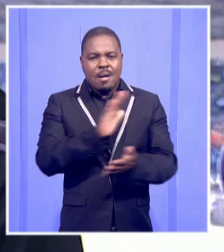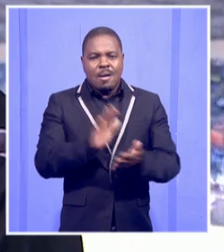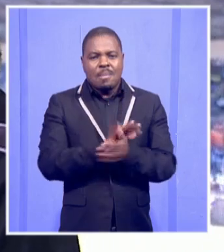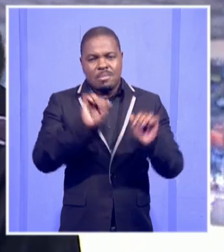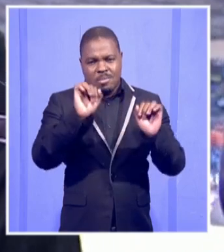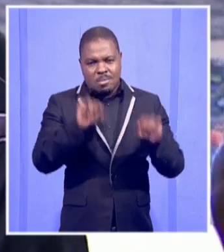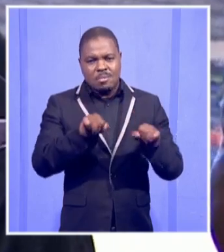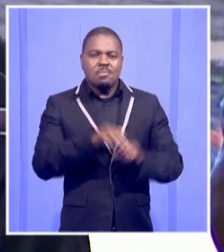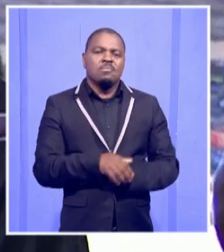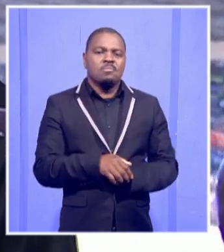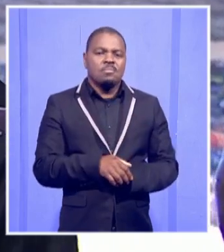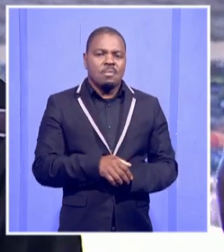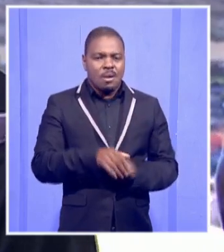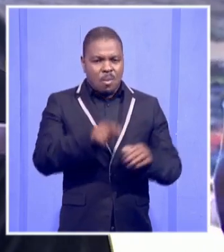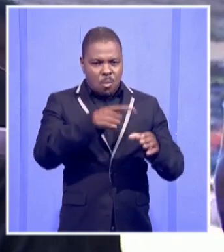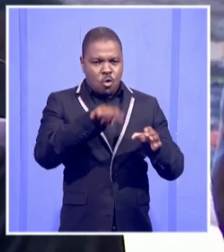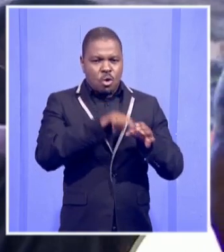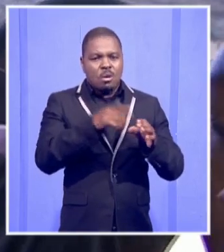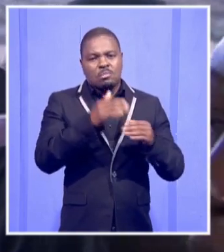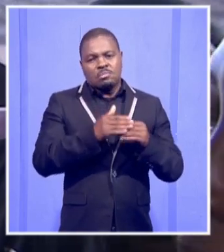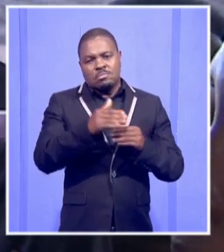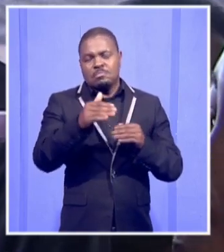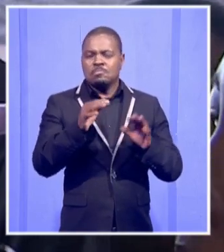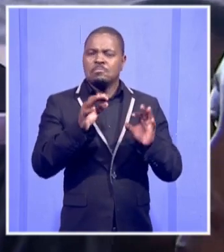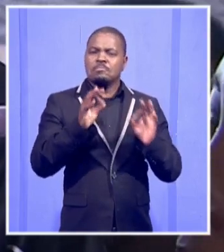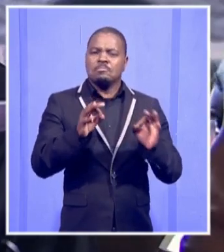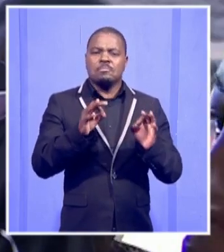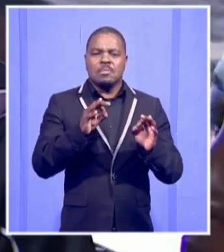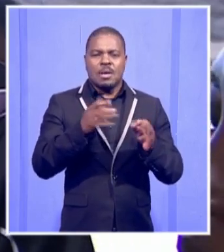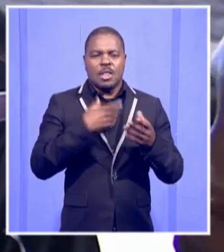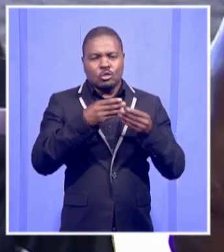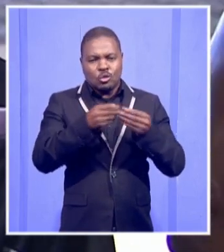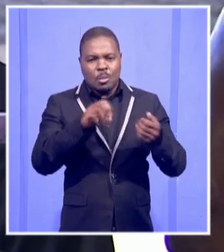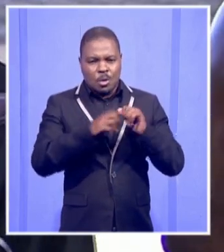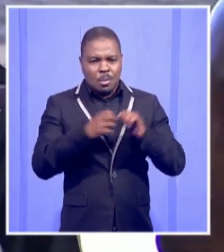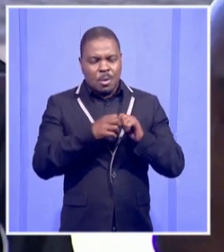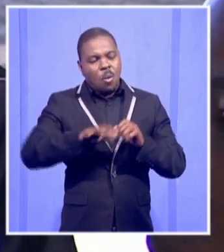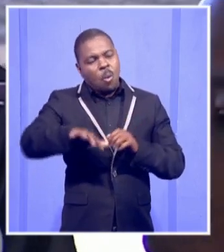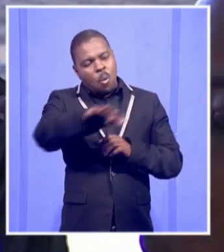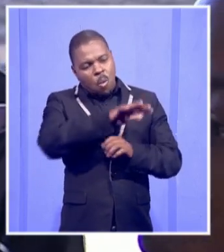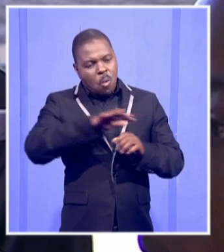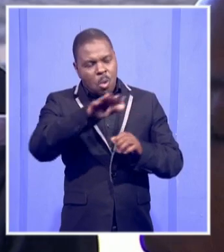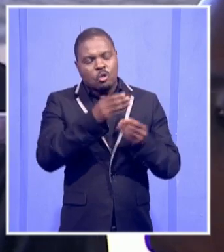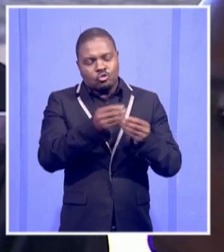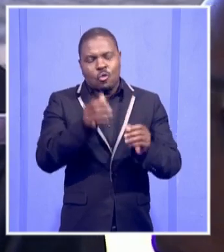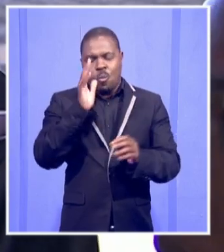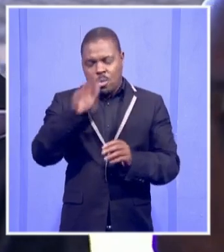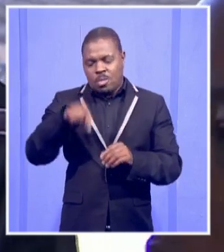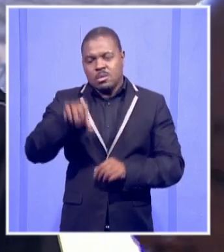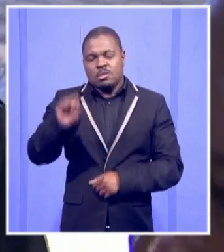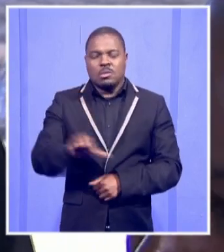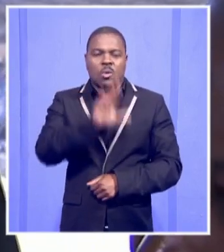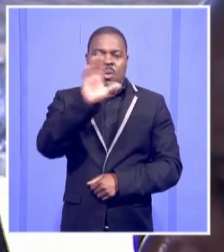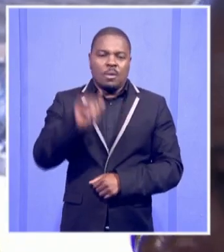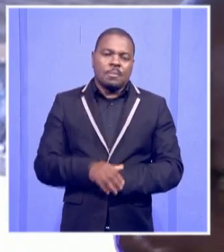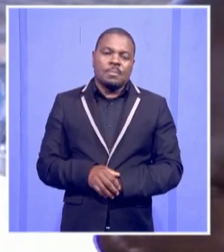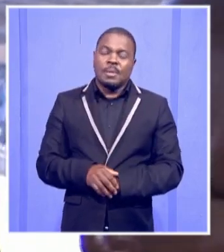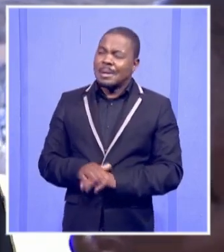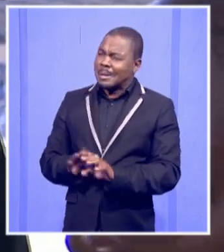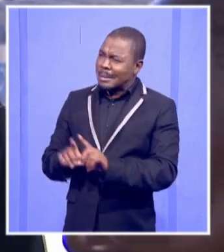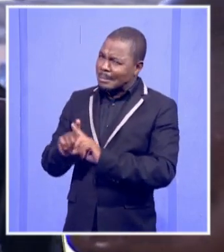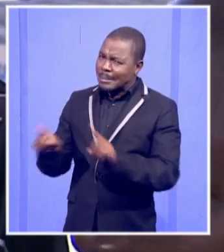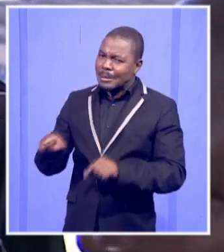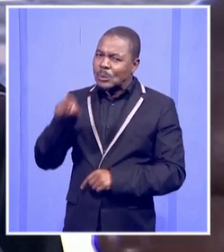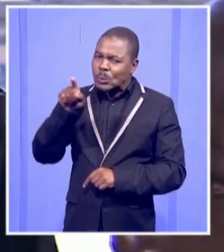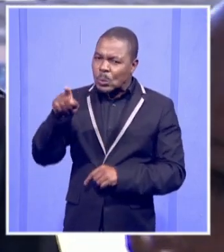that they are going to come with the concrete solutions to all these problems that we are facing as a country. But are you